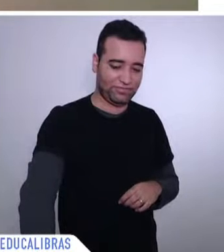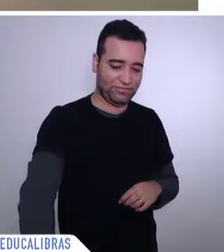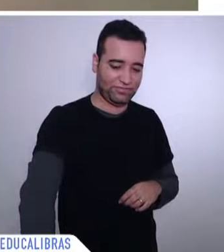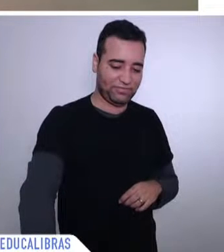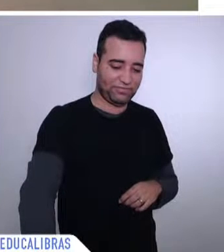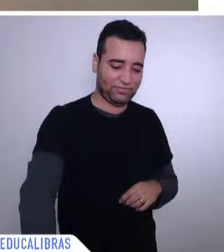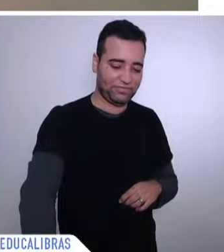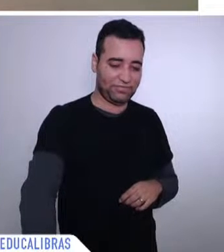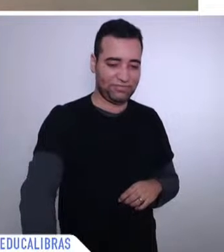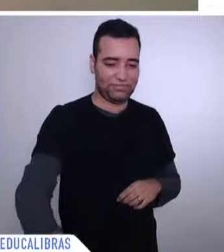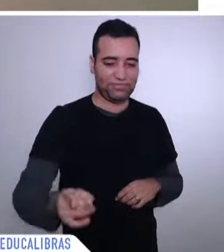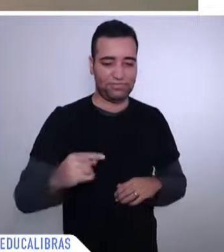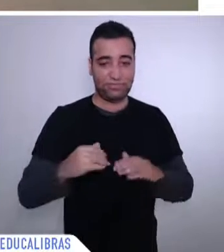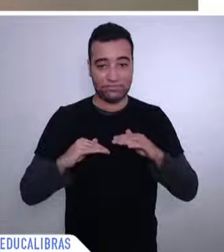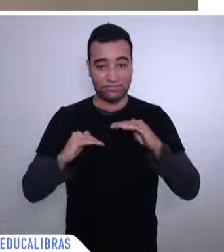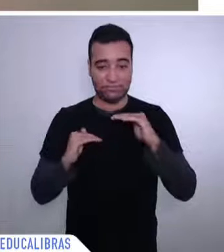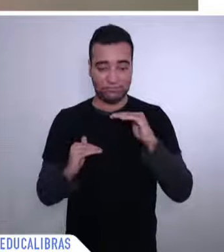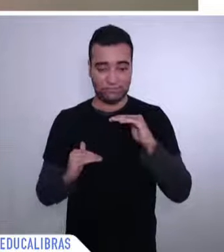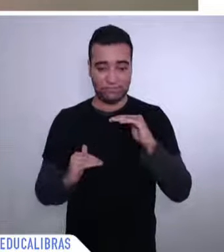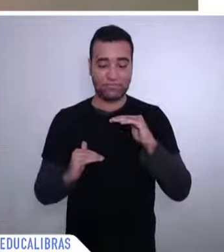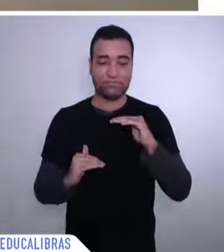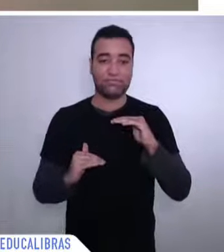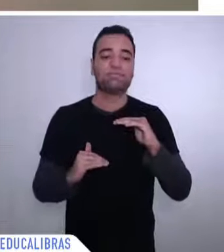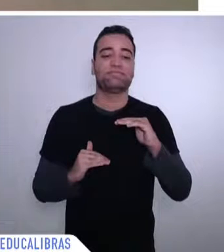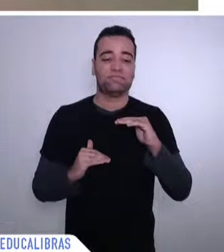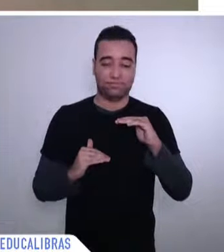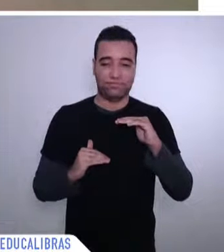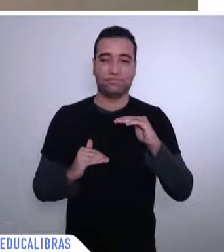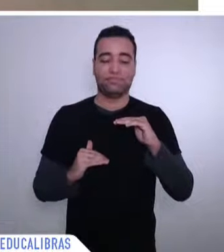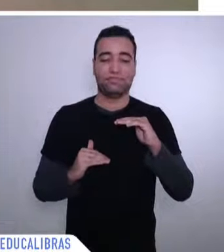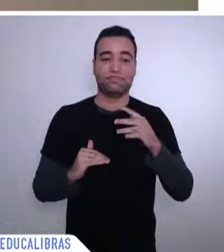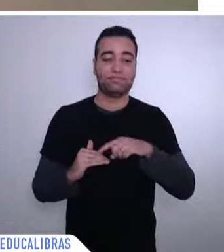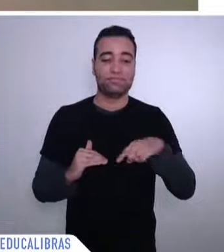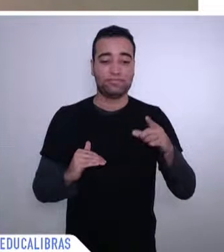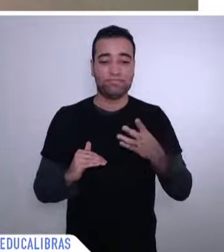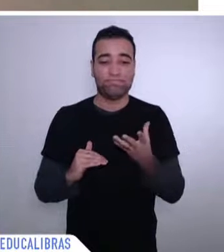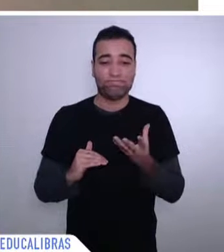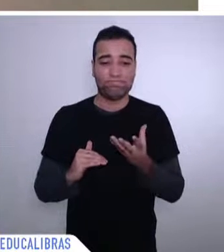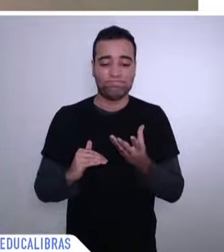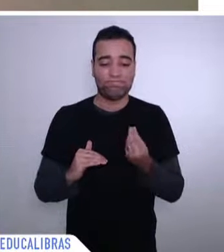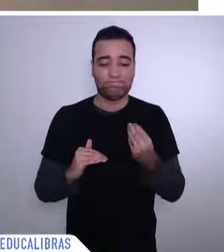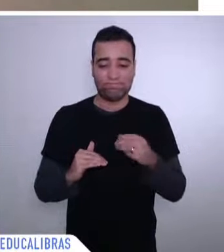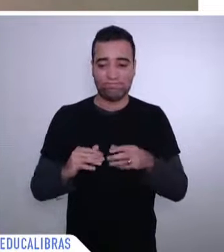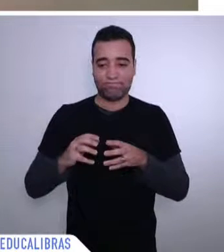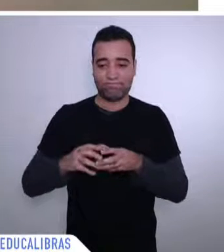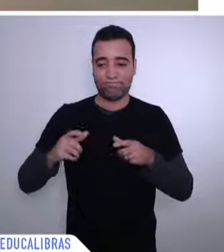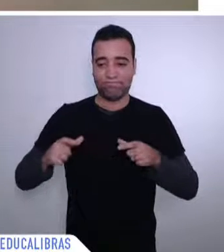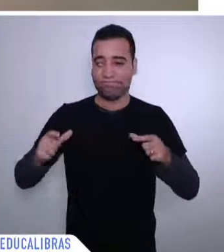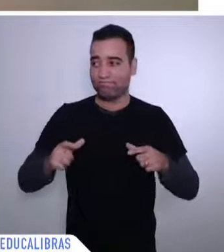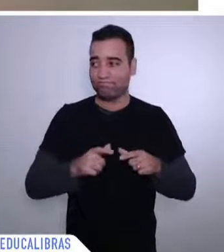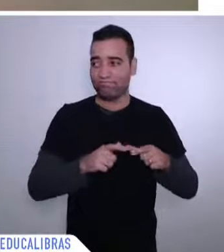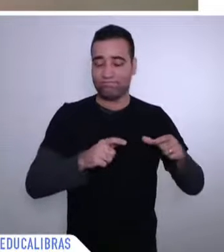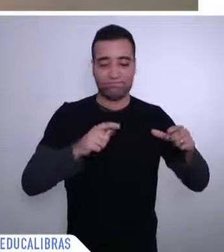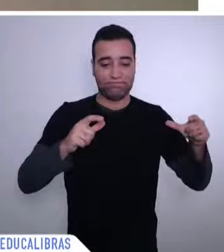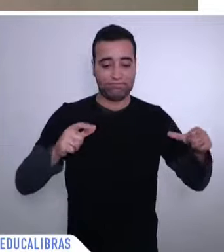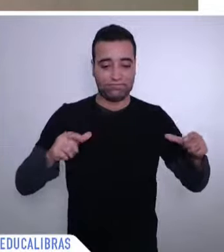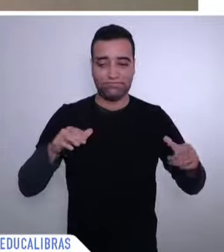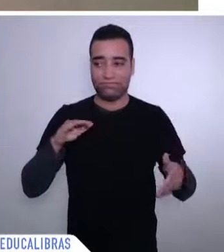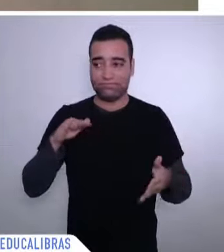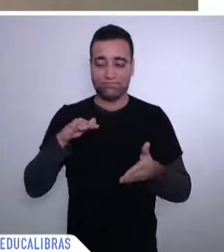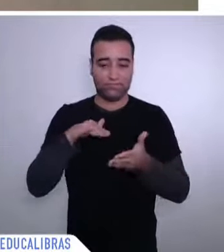generations for your children to reach the middle of the income distribution. In Brazil, it takes